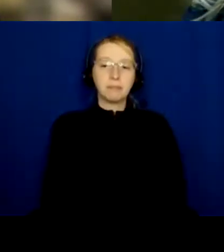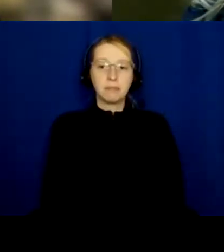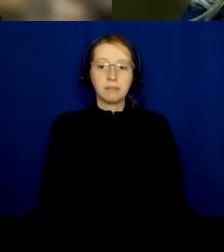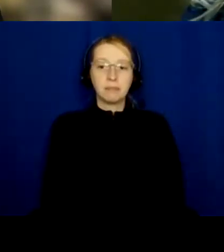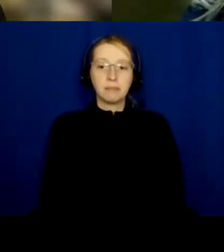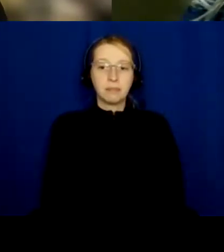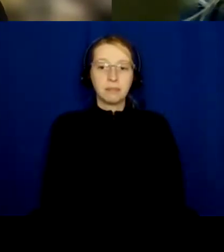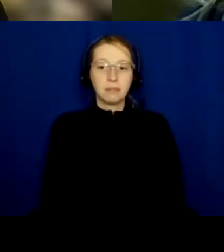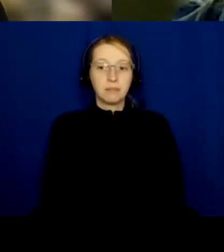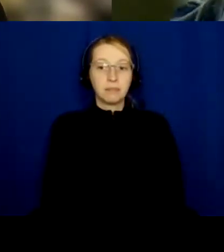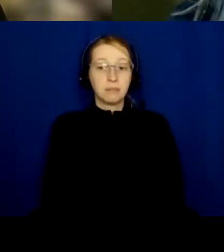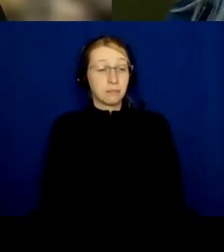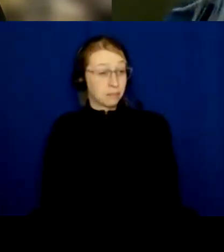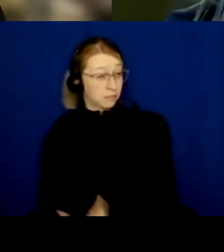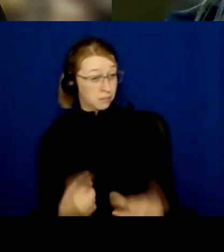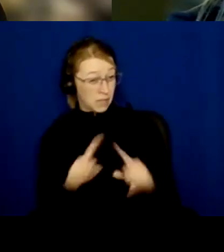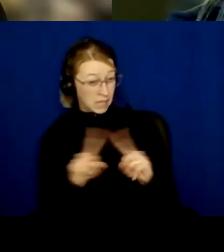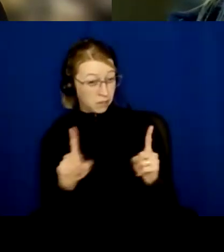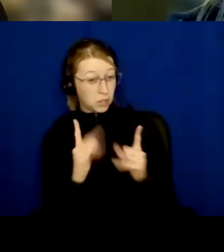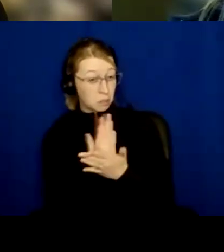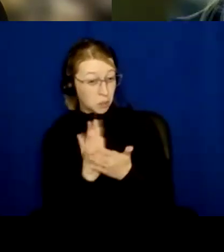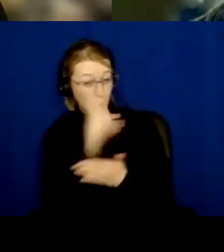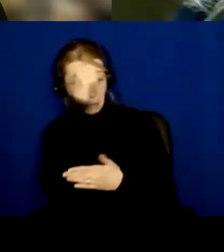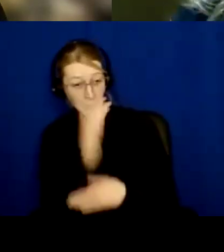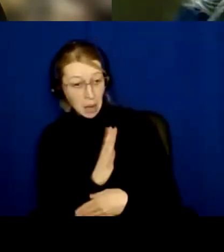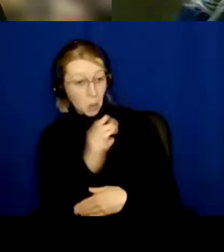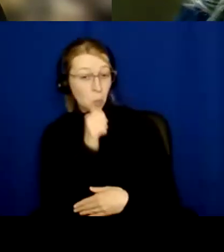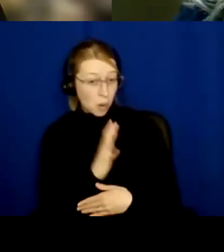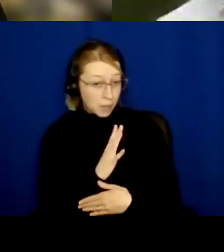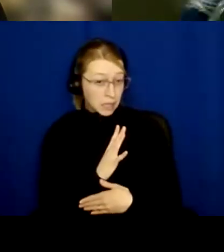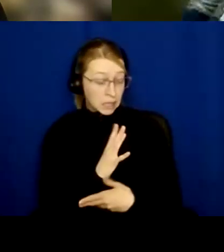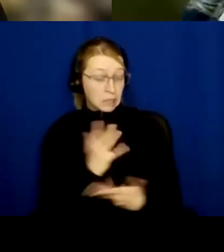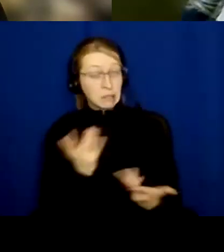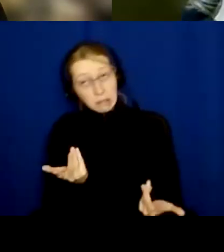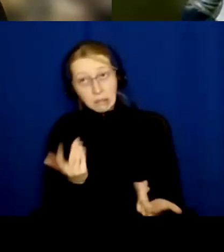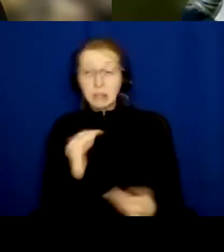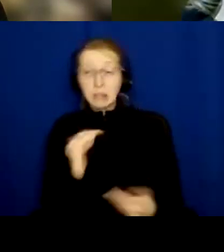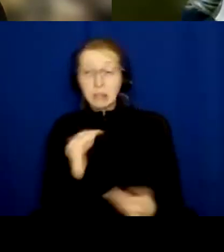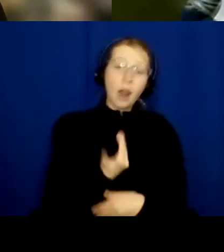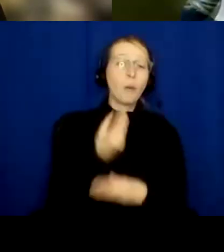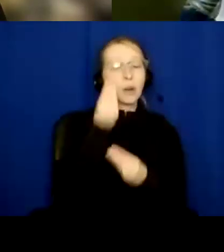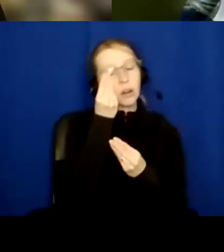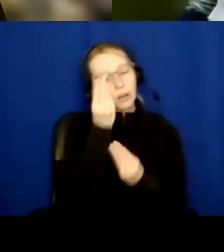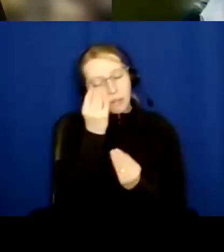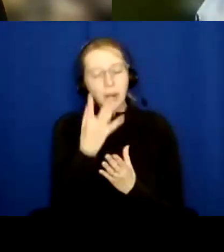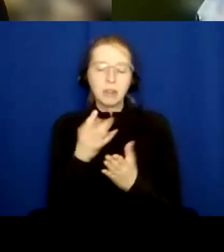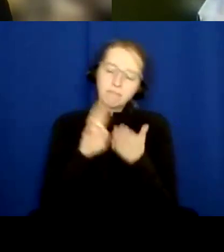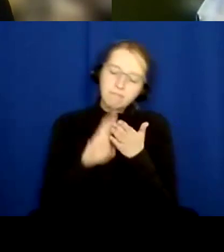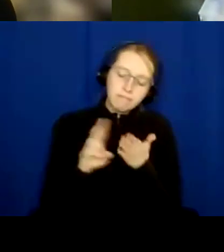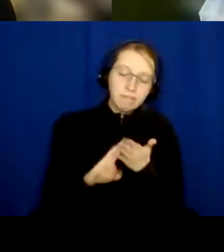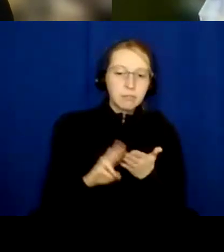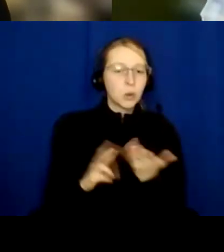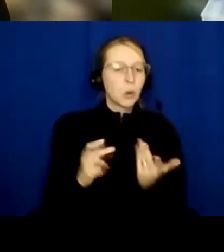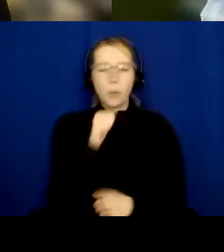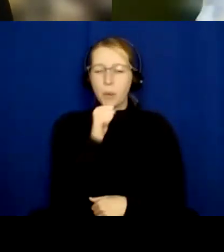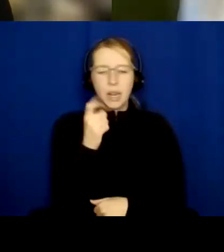In terms of differences between men or women, we didn't really see anything in our data pointing to a difference in terms